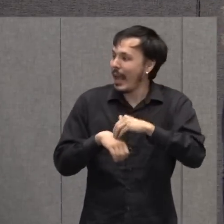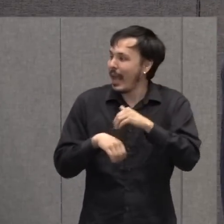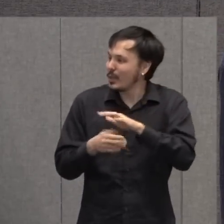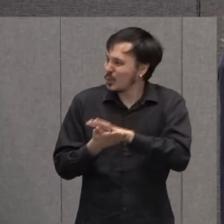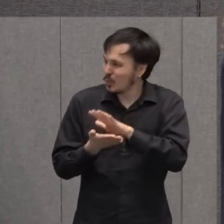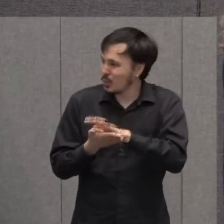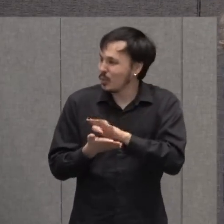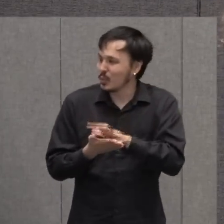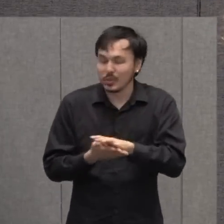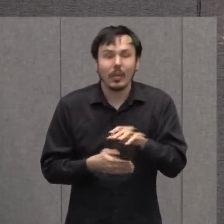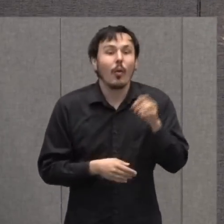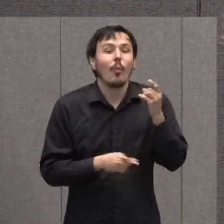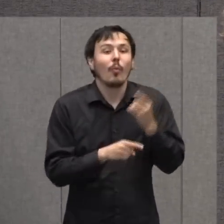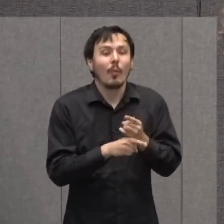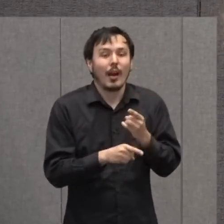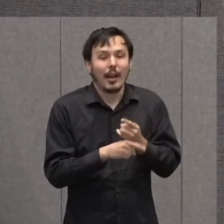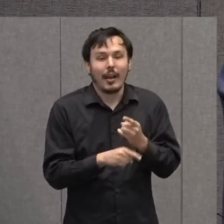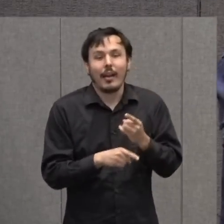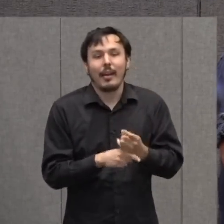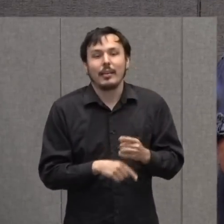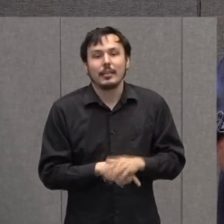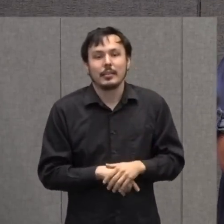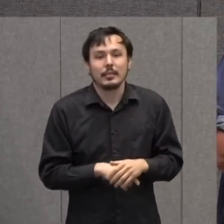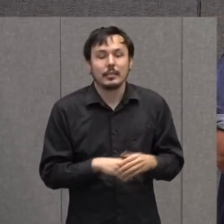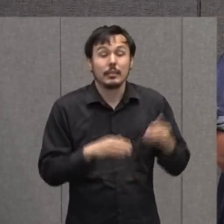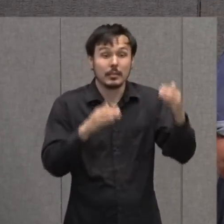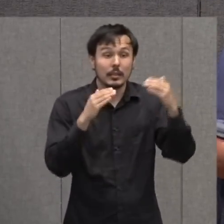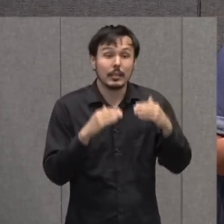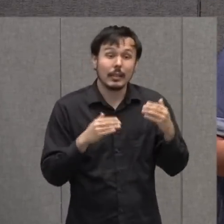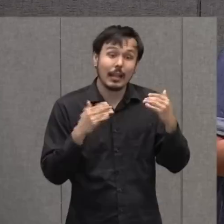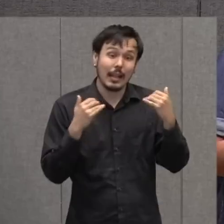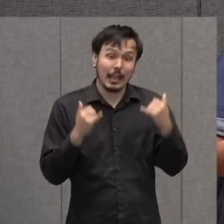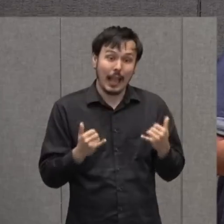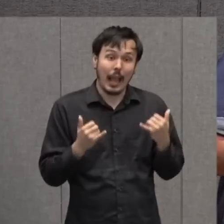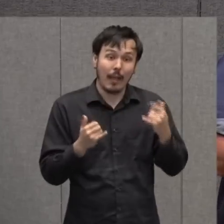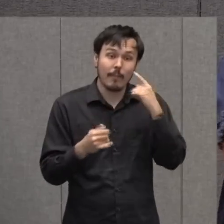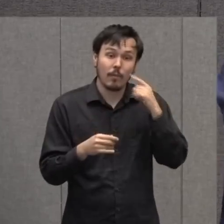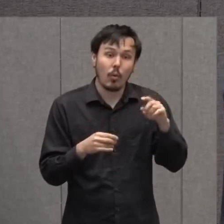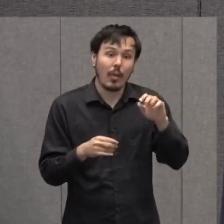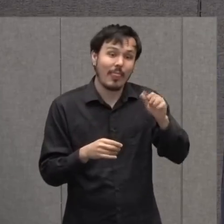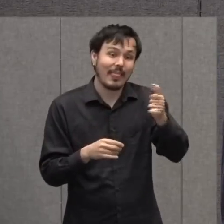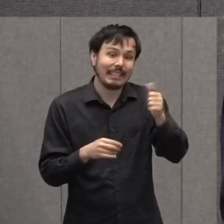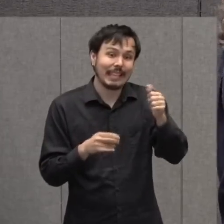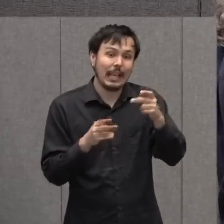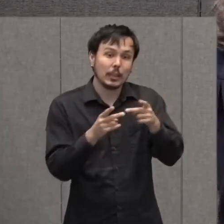Yeah. And then we have 5 tens.